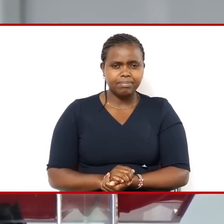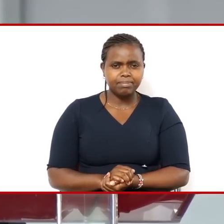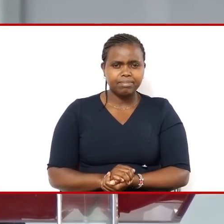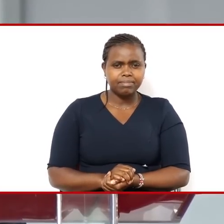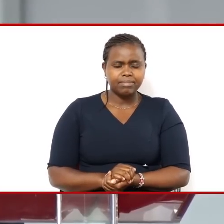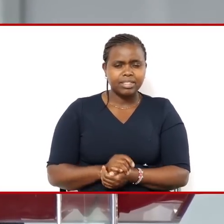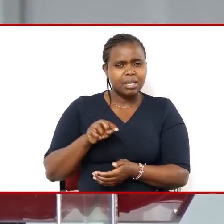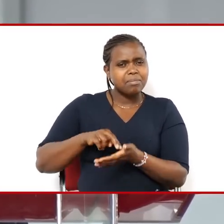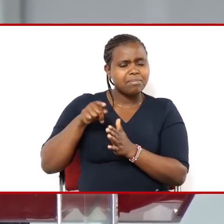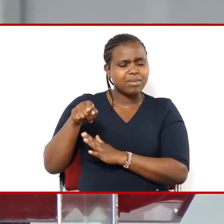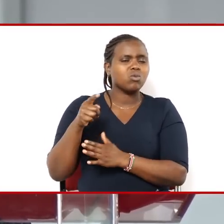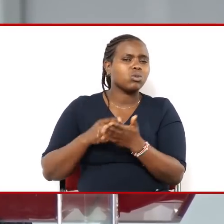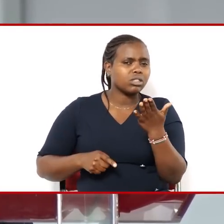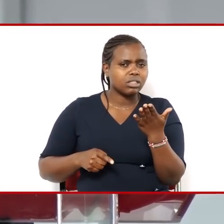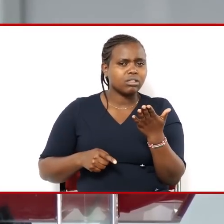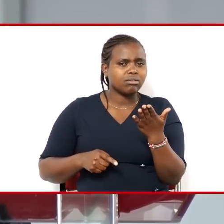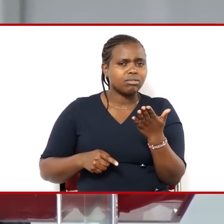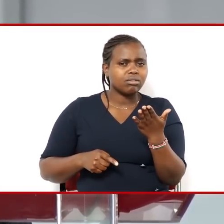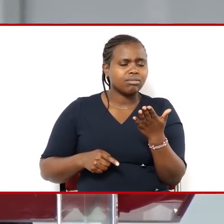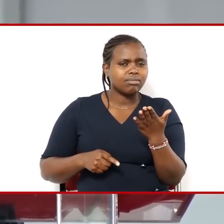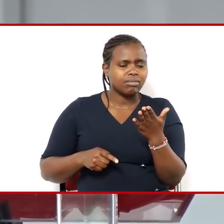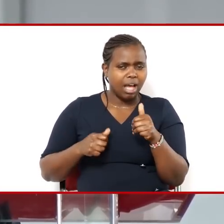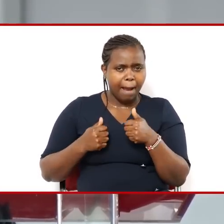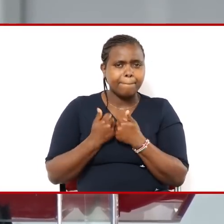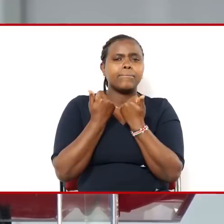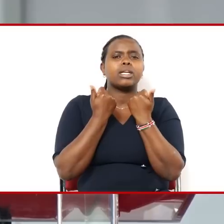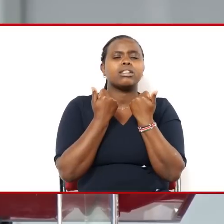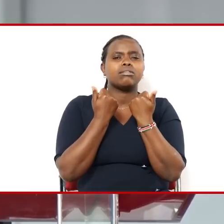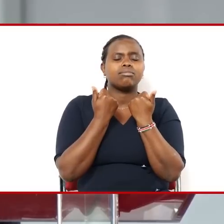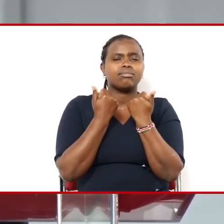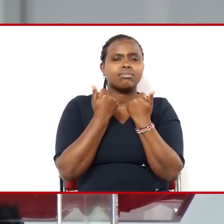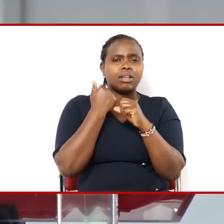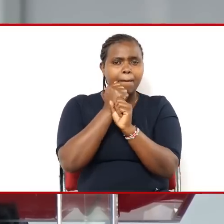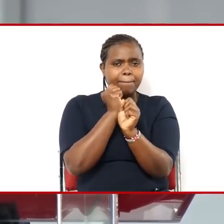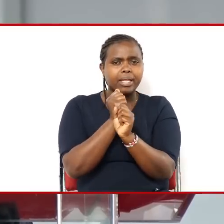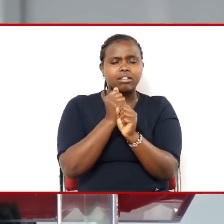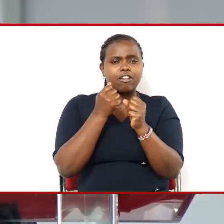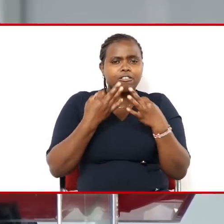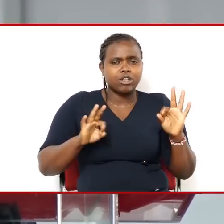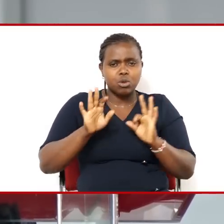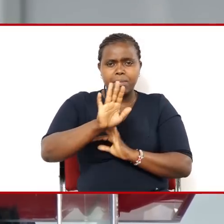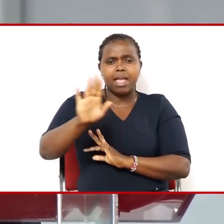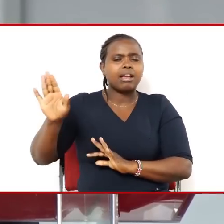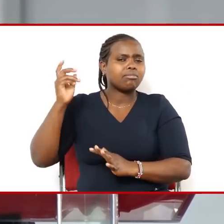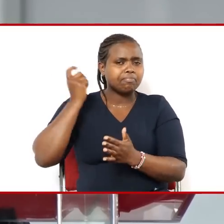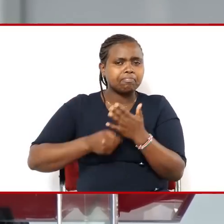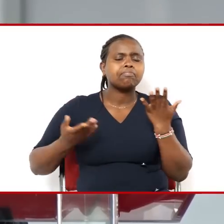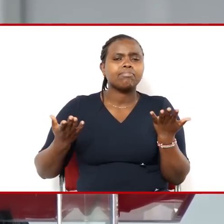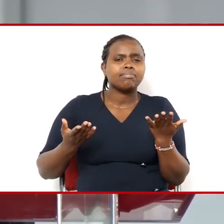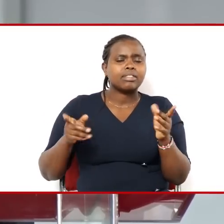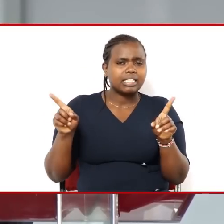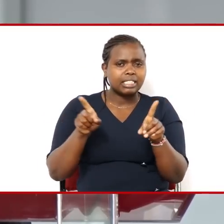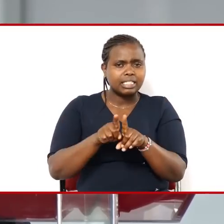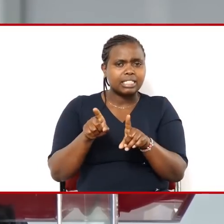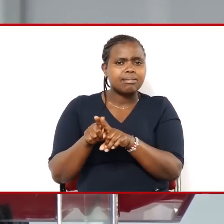And this made him fall. Eventually, it cost him his freedom. Eventually,